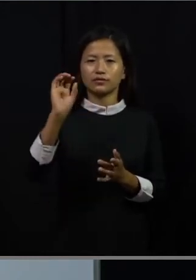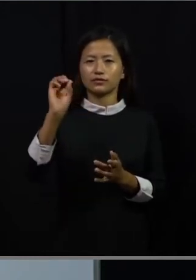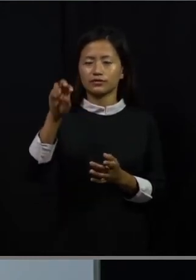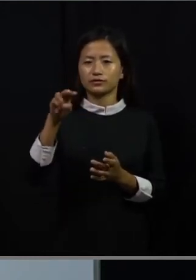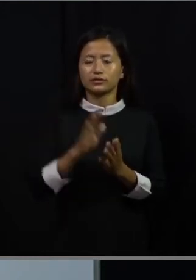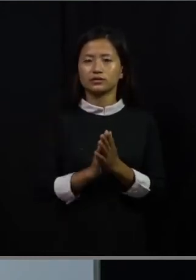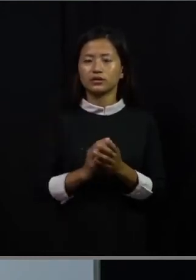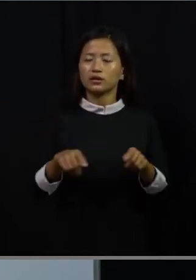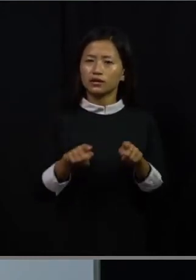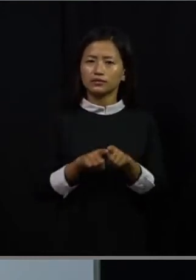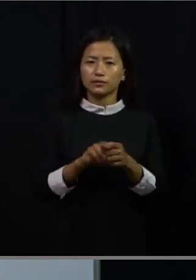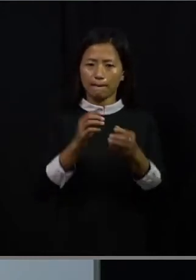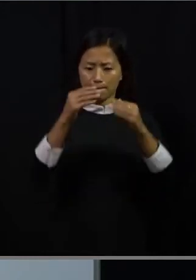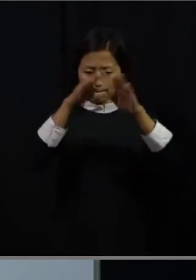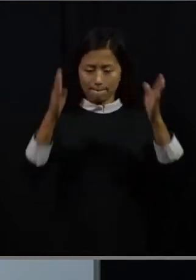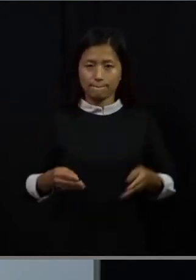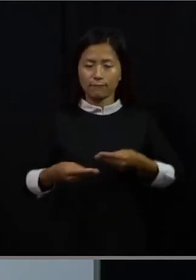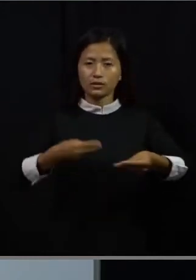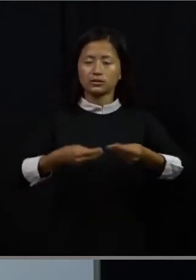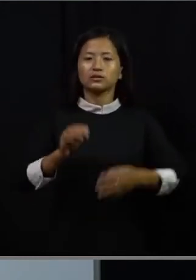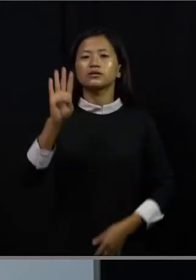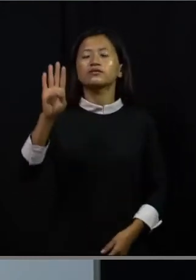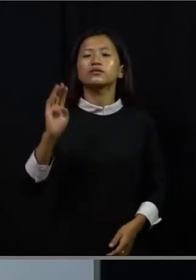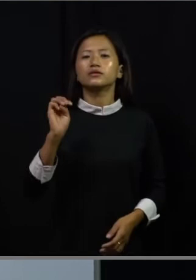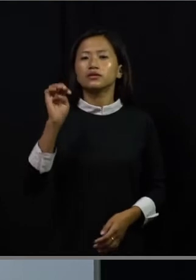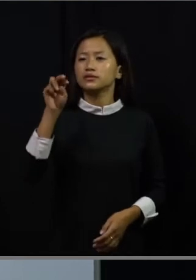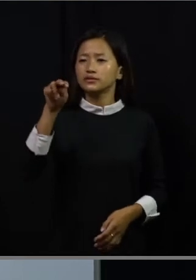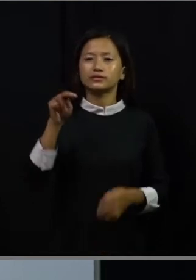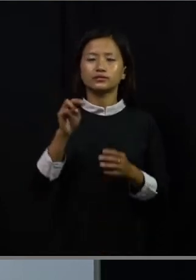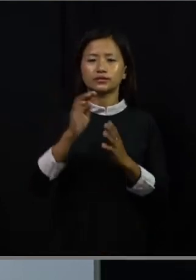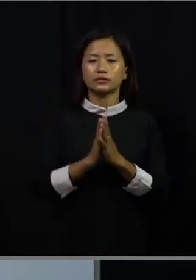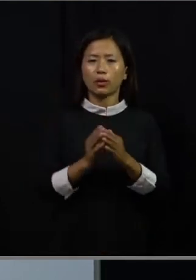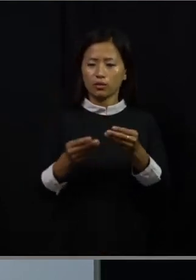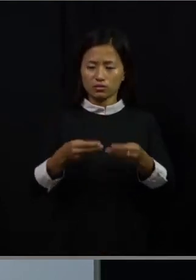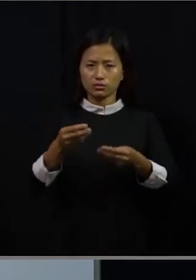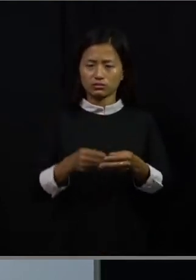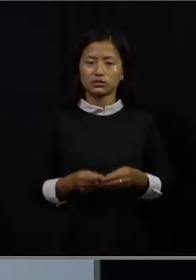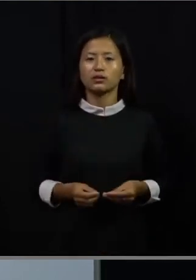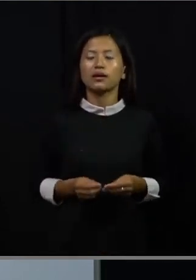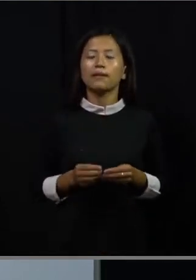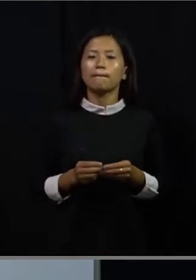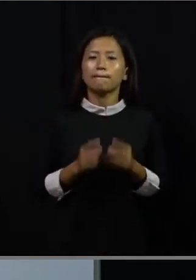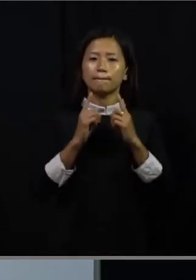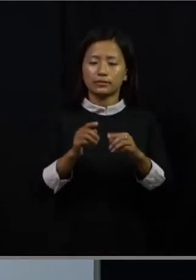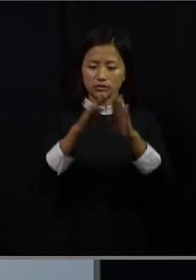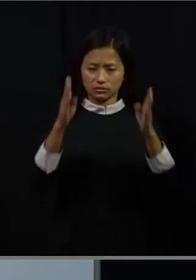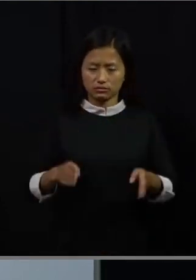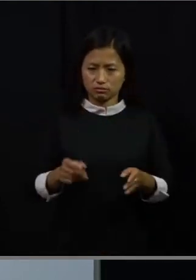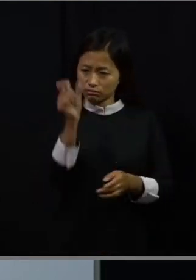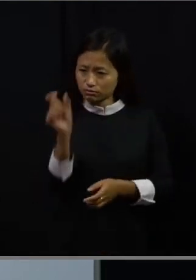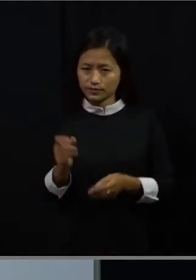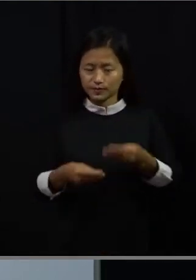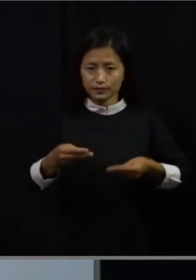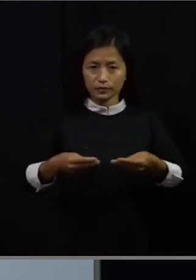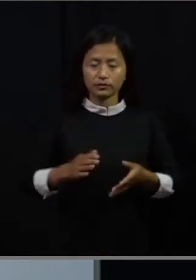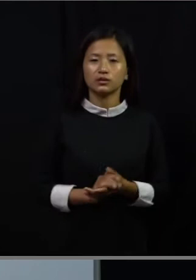have 400 books in the market, the supply is very low. Now what happens is that, okay, the shopkeepers will tend to increase